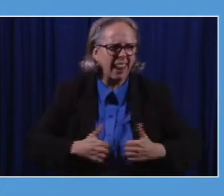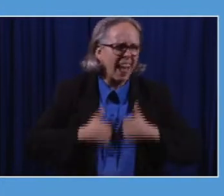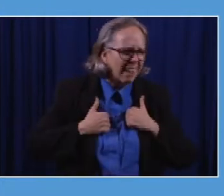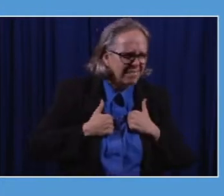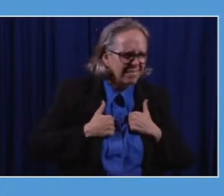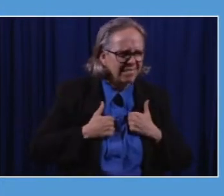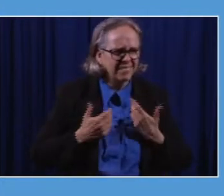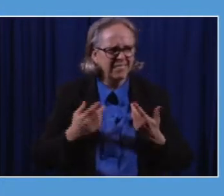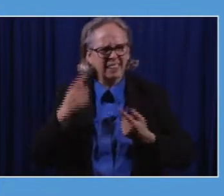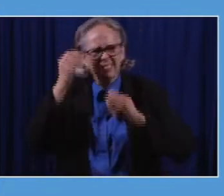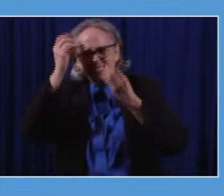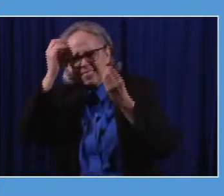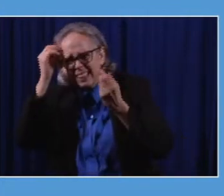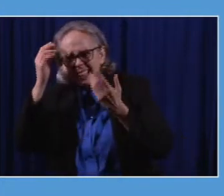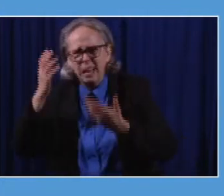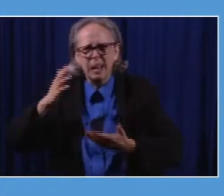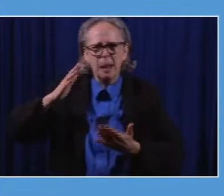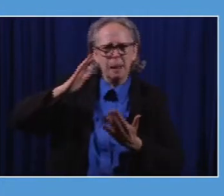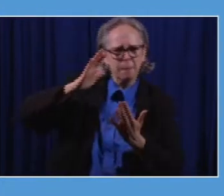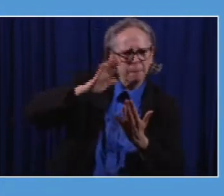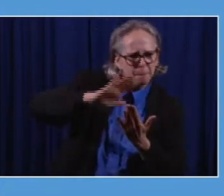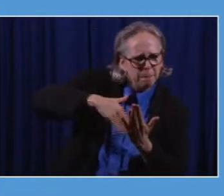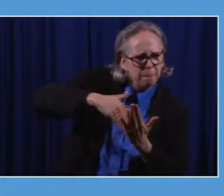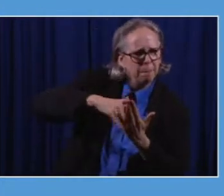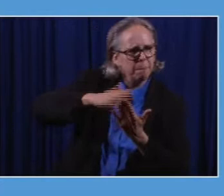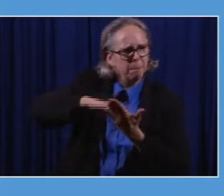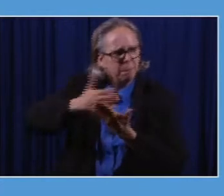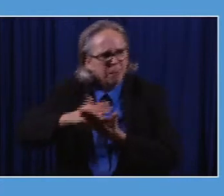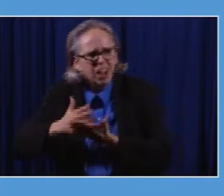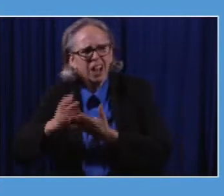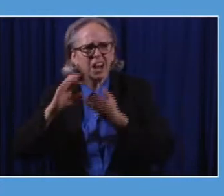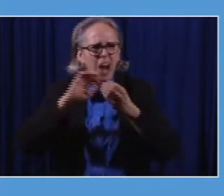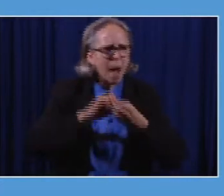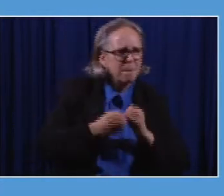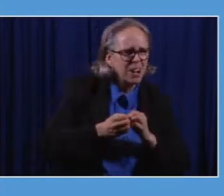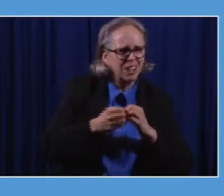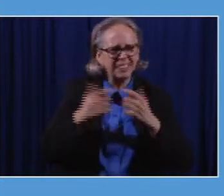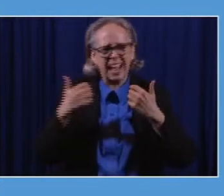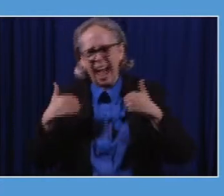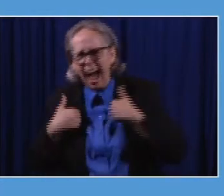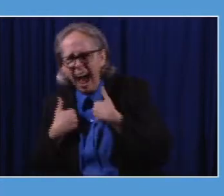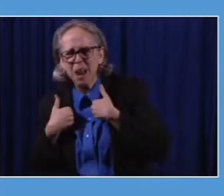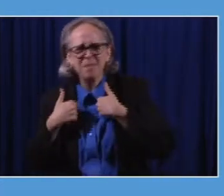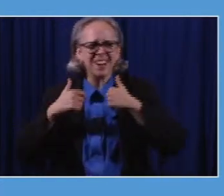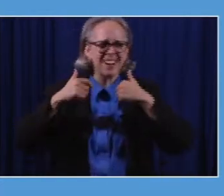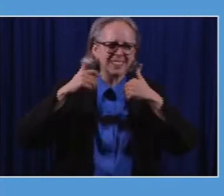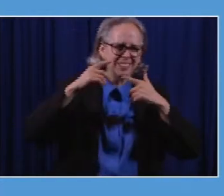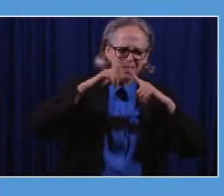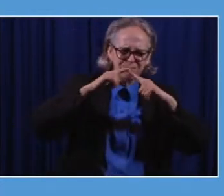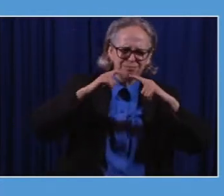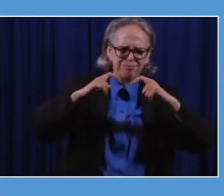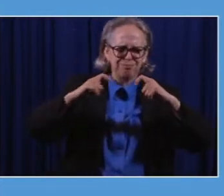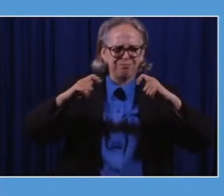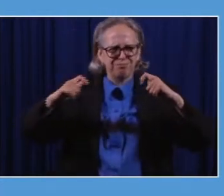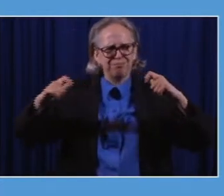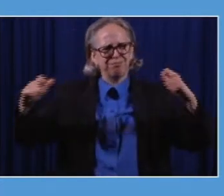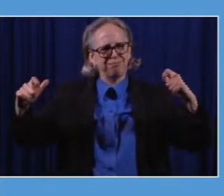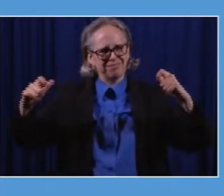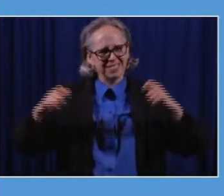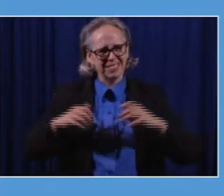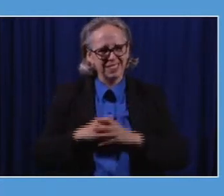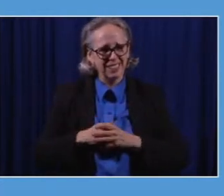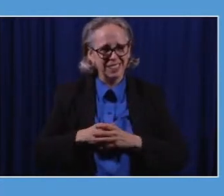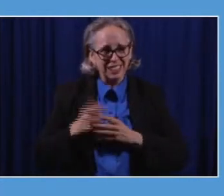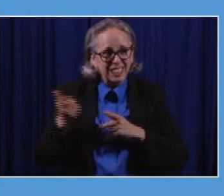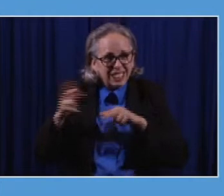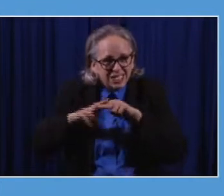favorite books, and about numbers, and about forest animals, all different kinds of trucks and trains.